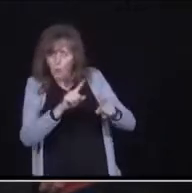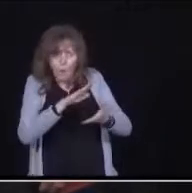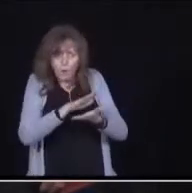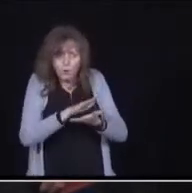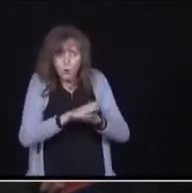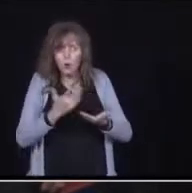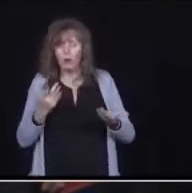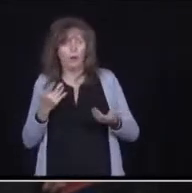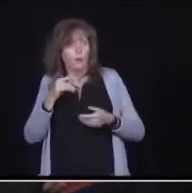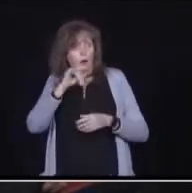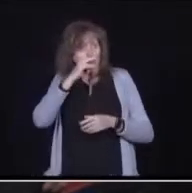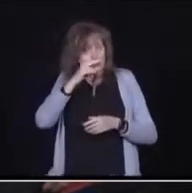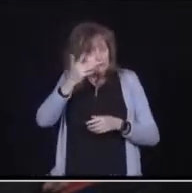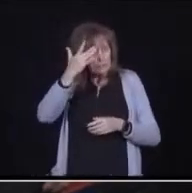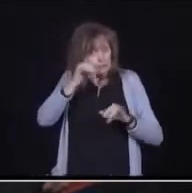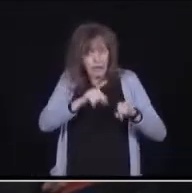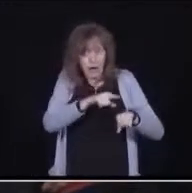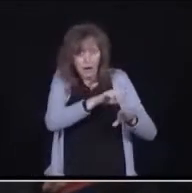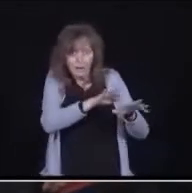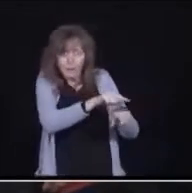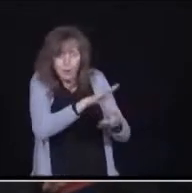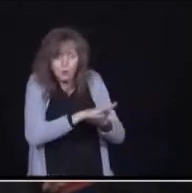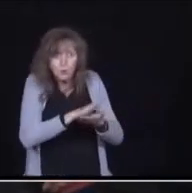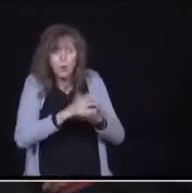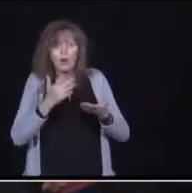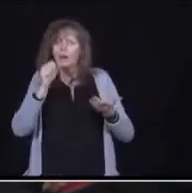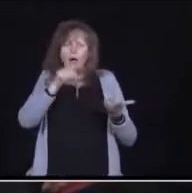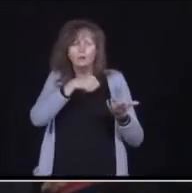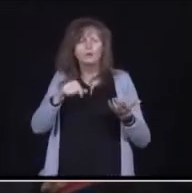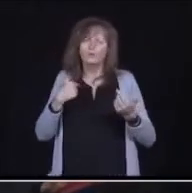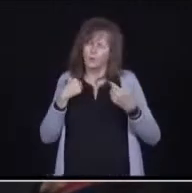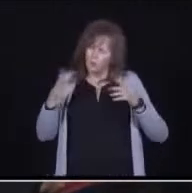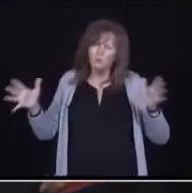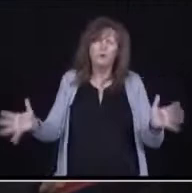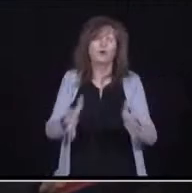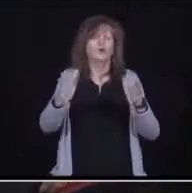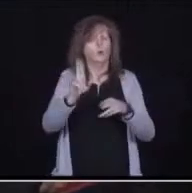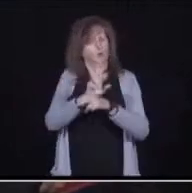Ontarians entering schools to use that tool at